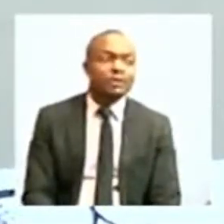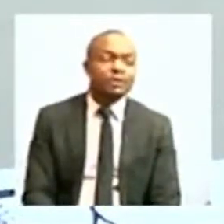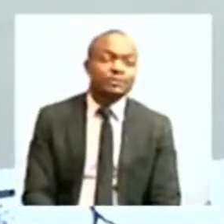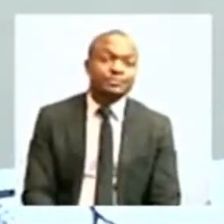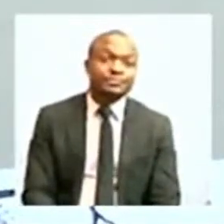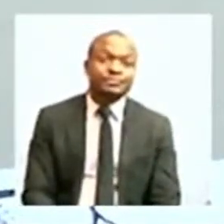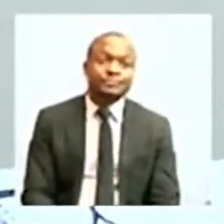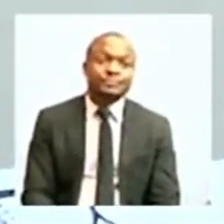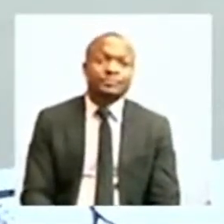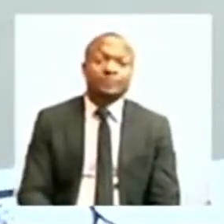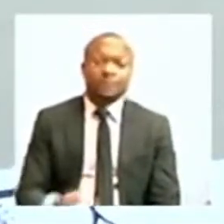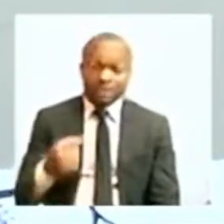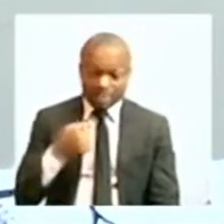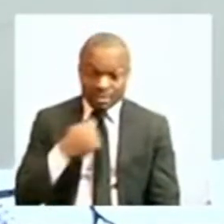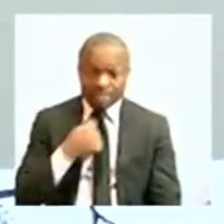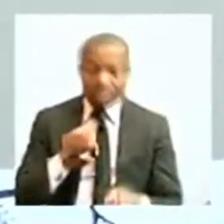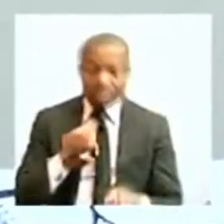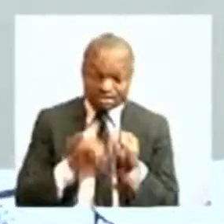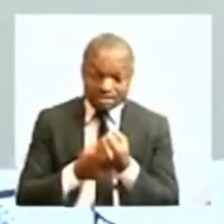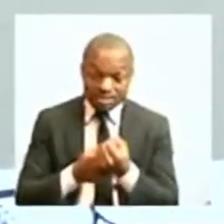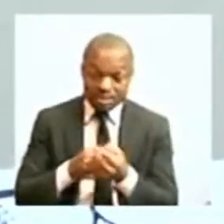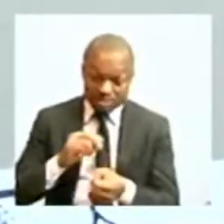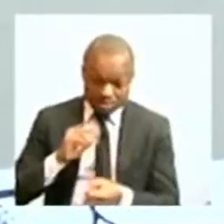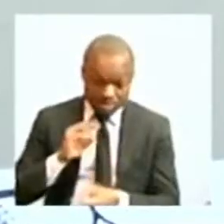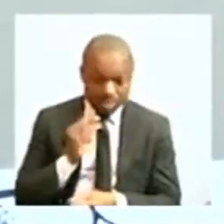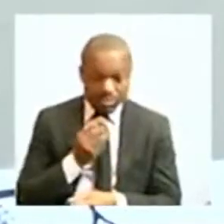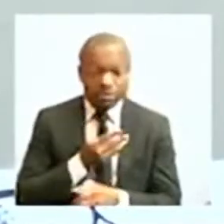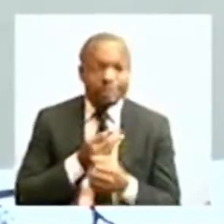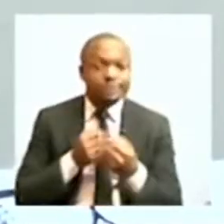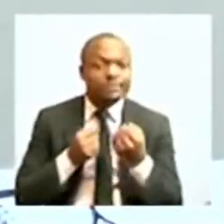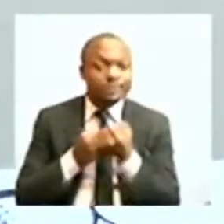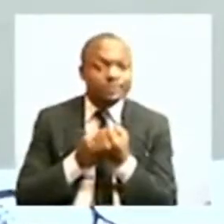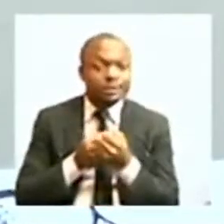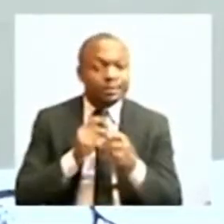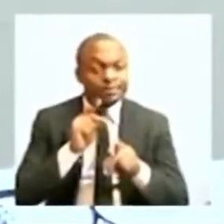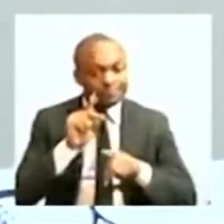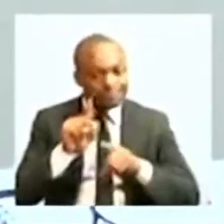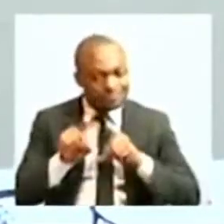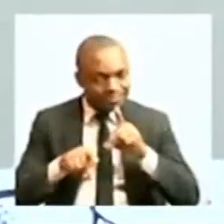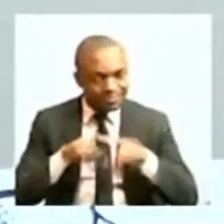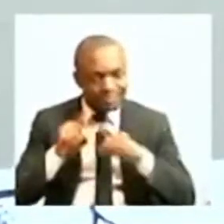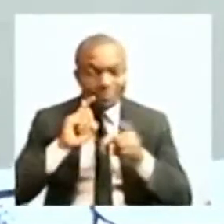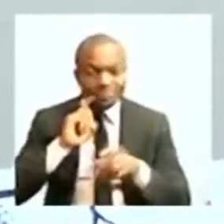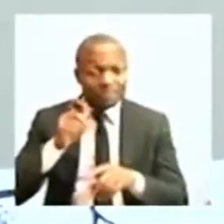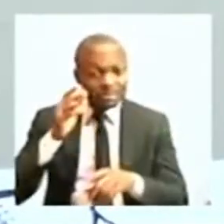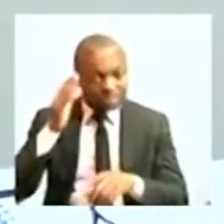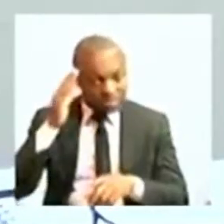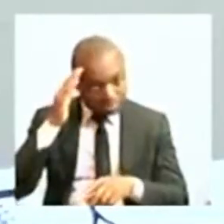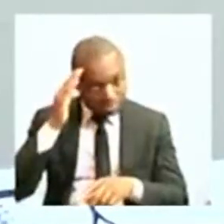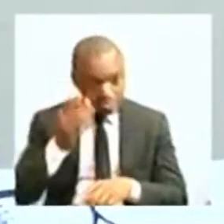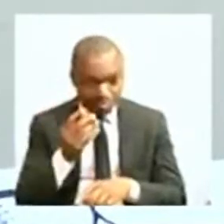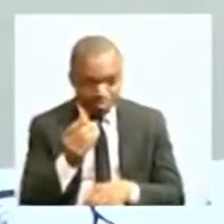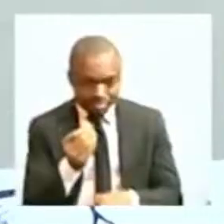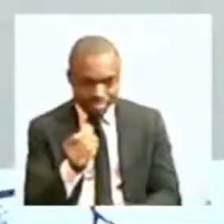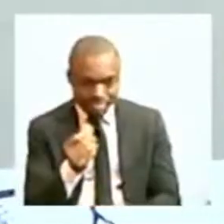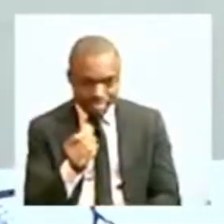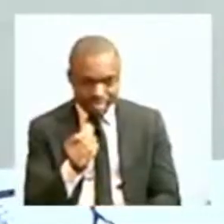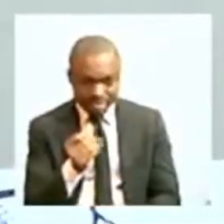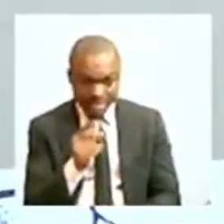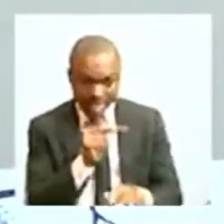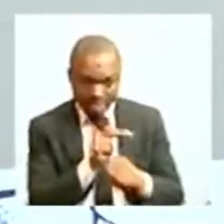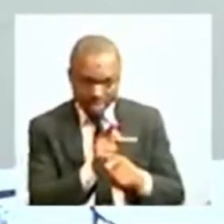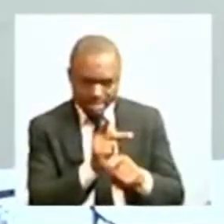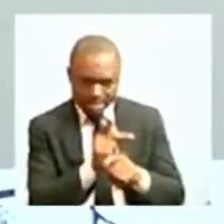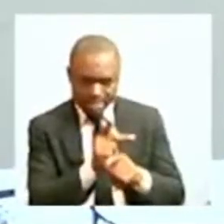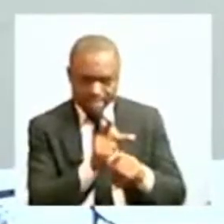at this point, I'm in support, or we are in support, because people should know that money is being kept in the